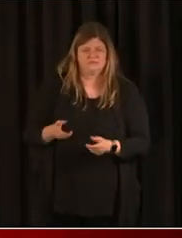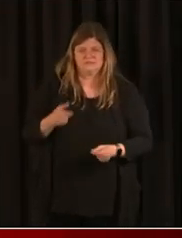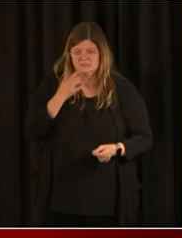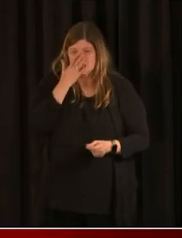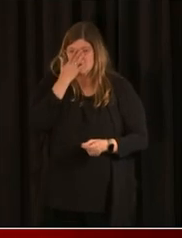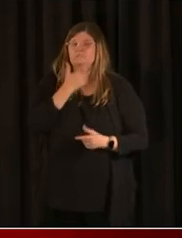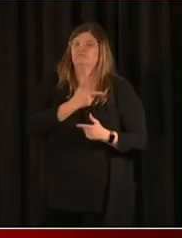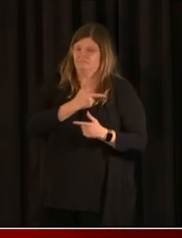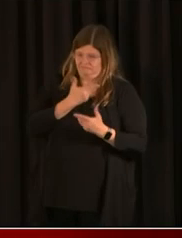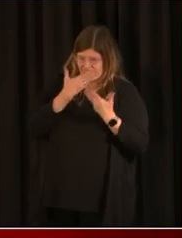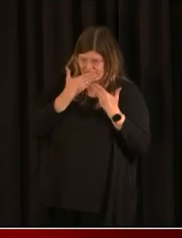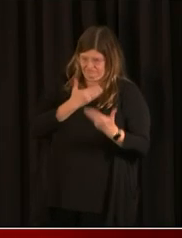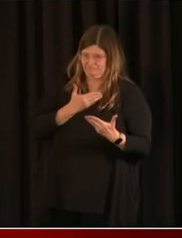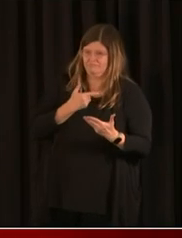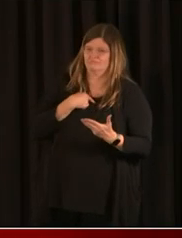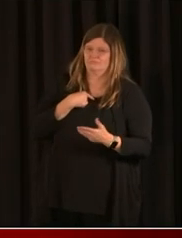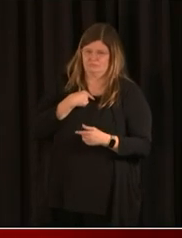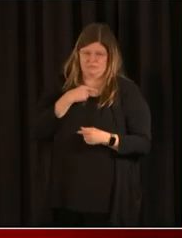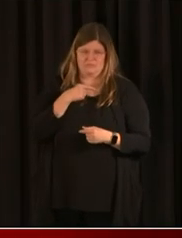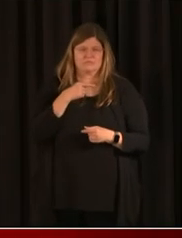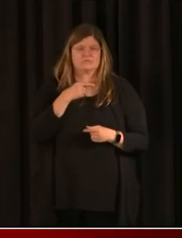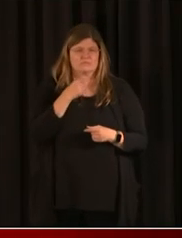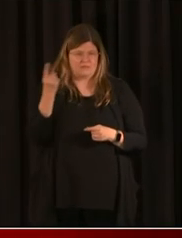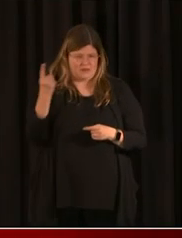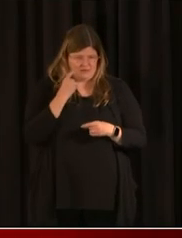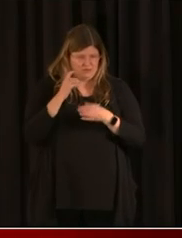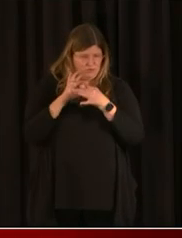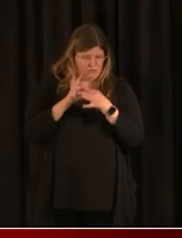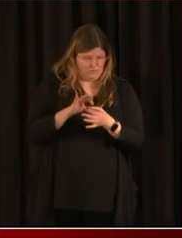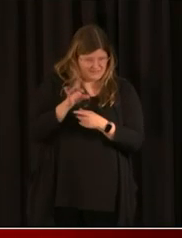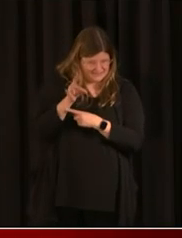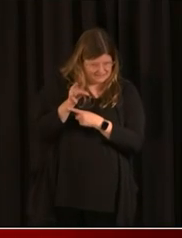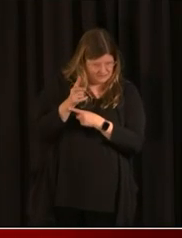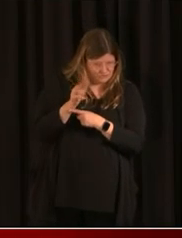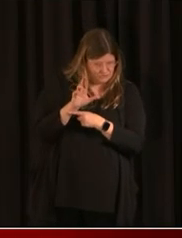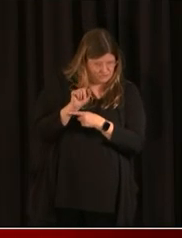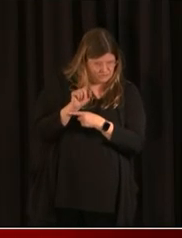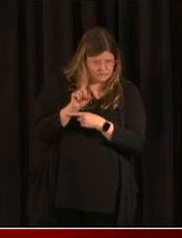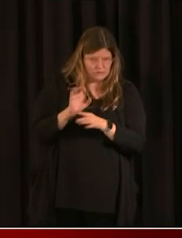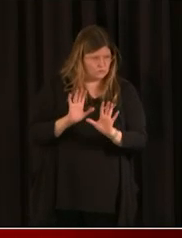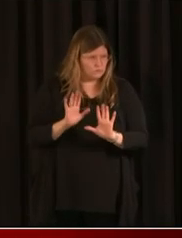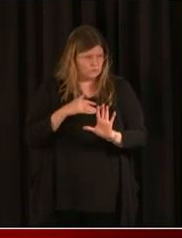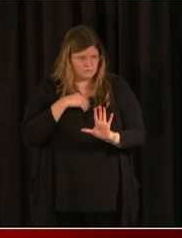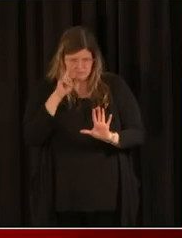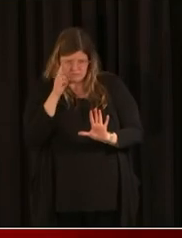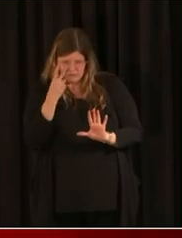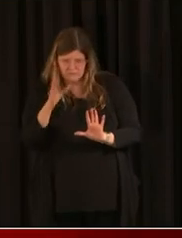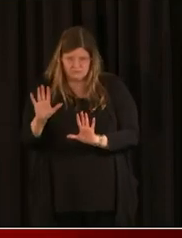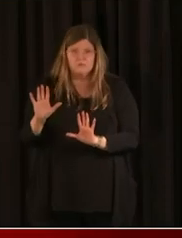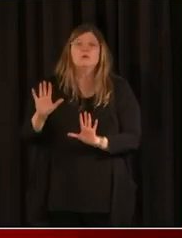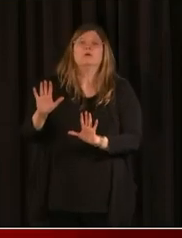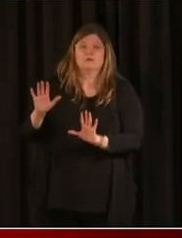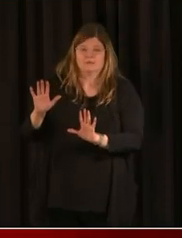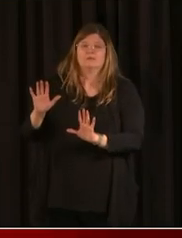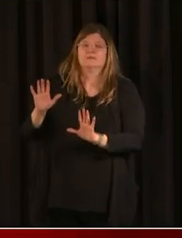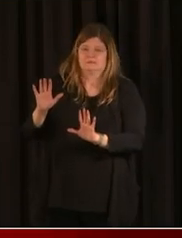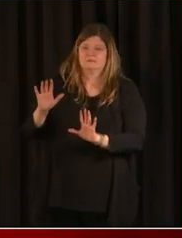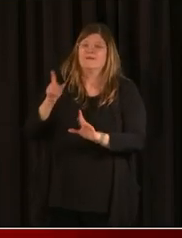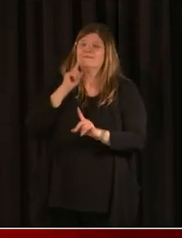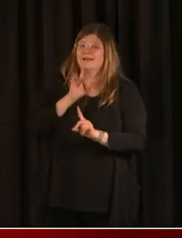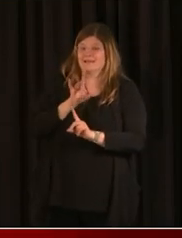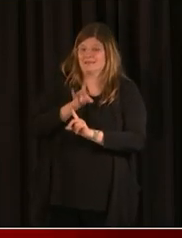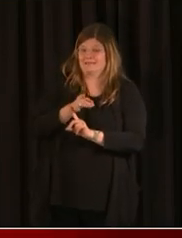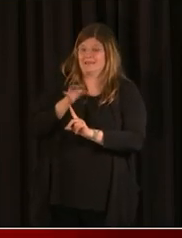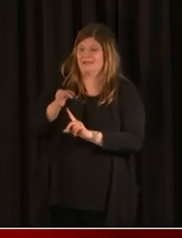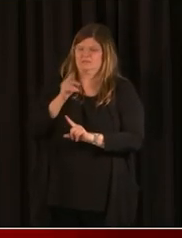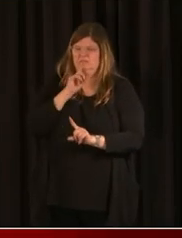Sure, and I think I heard Brittany ask about 8th grade in particular. I may have misheard that, but it would be basically the same for both 8th